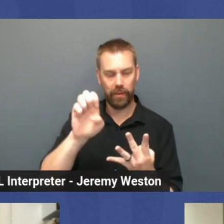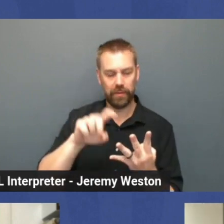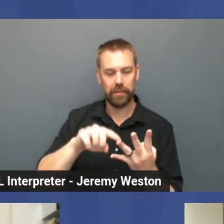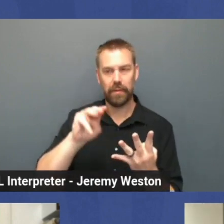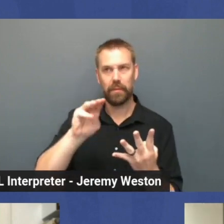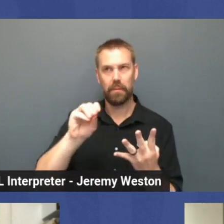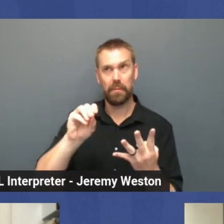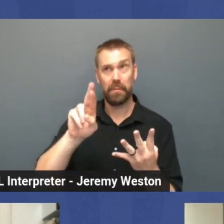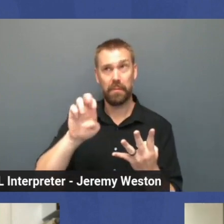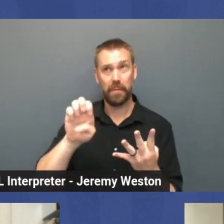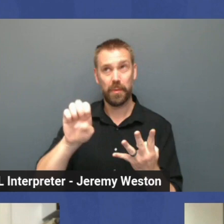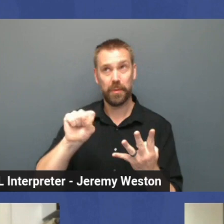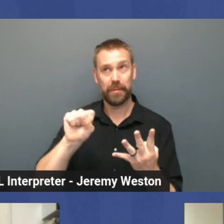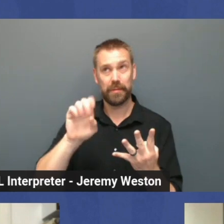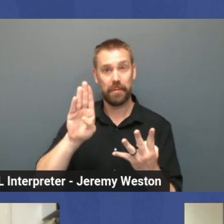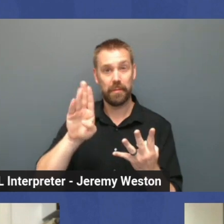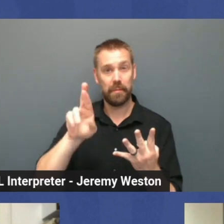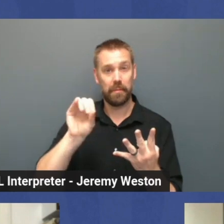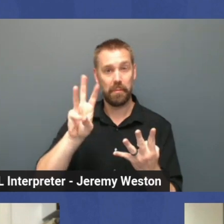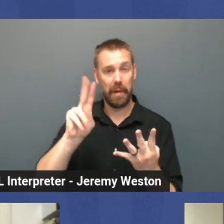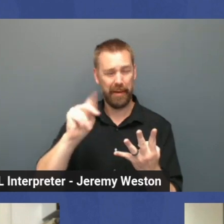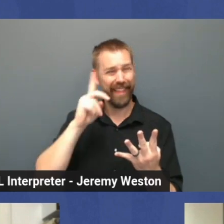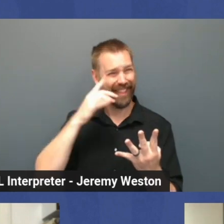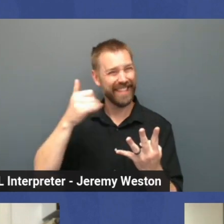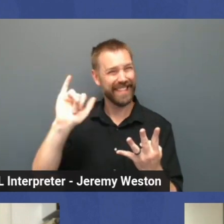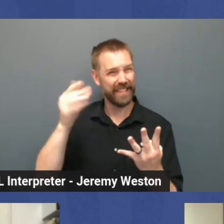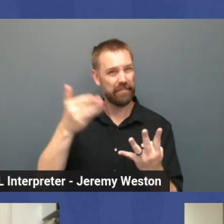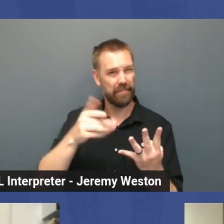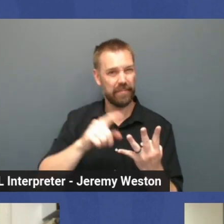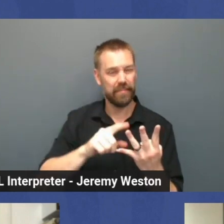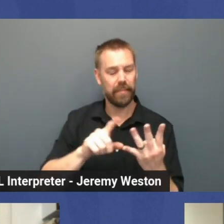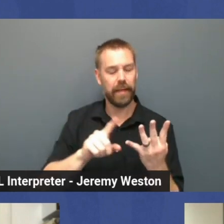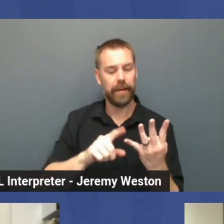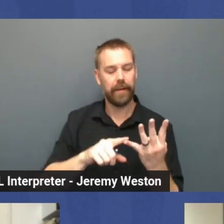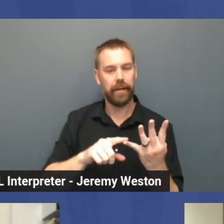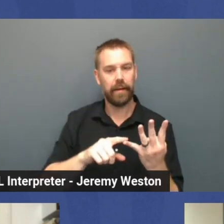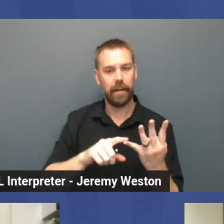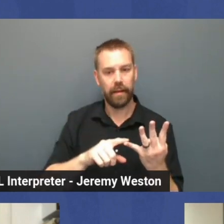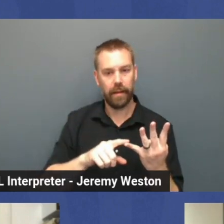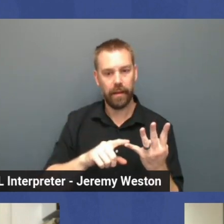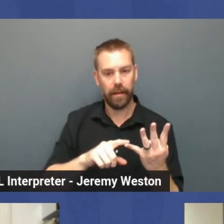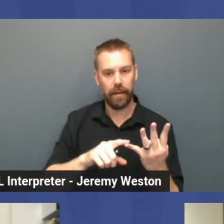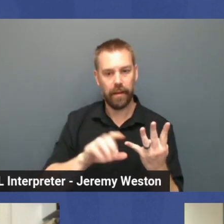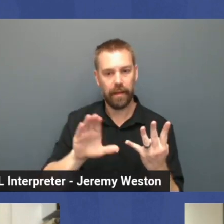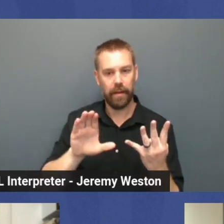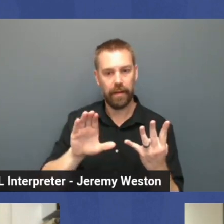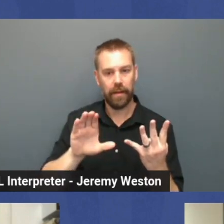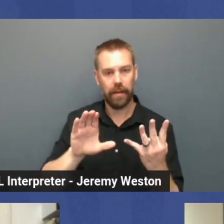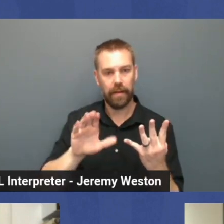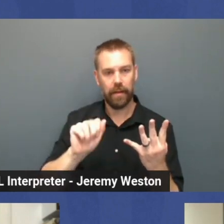believe, is still a part of the AUC, and Clark Atlanta University.